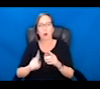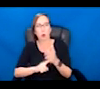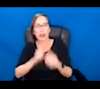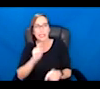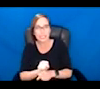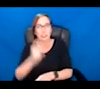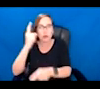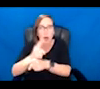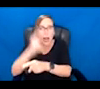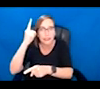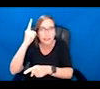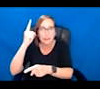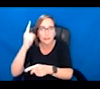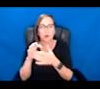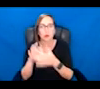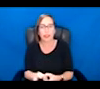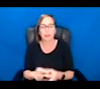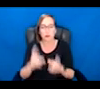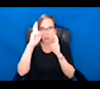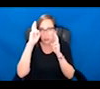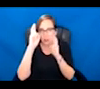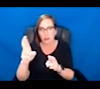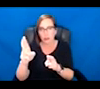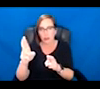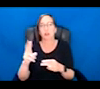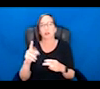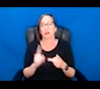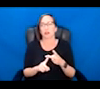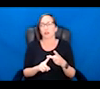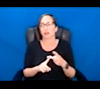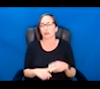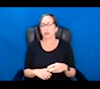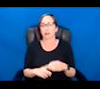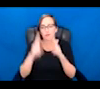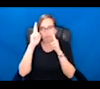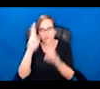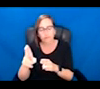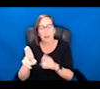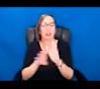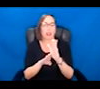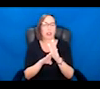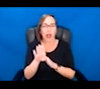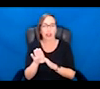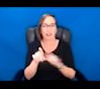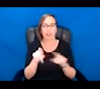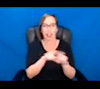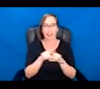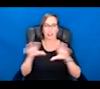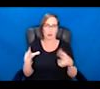of dignity, in terms of not just survival, but actually thriving as people. So